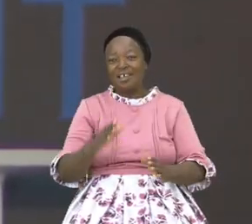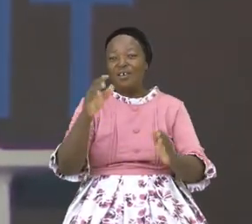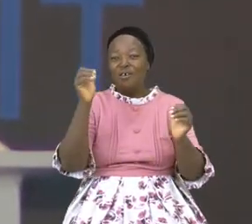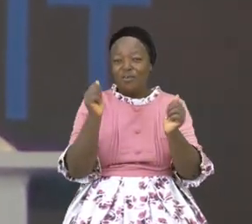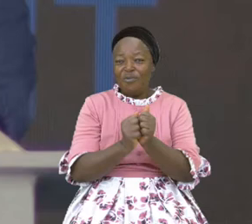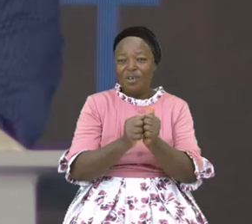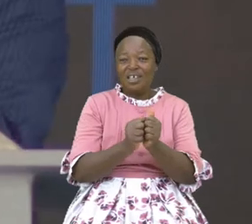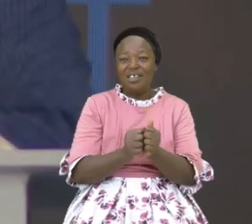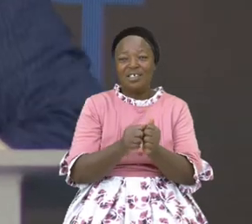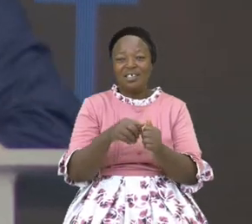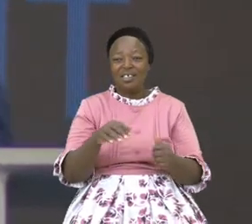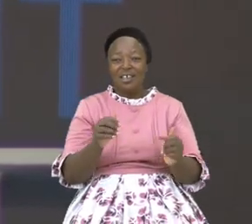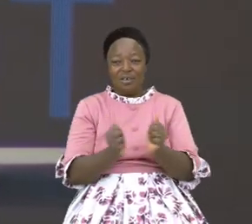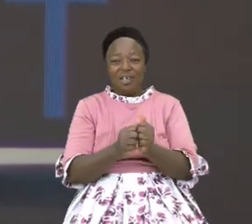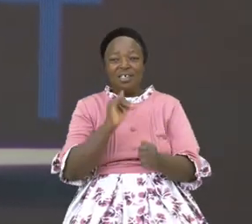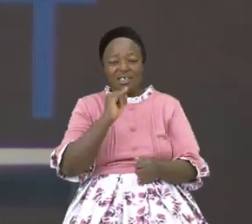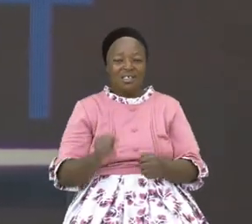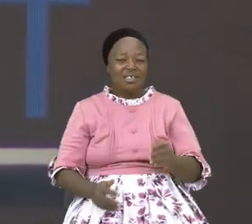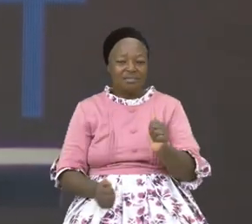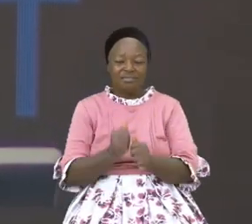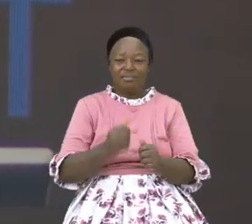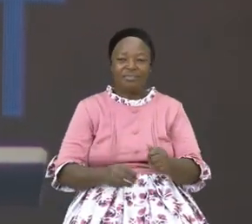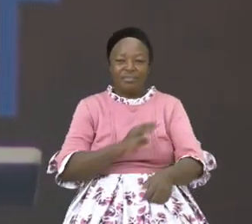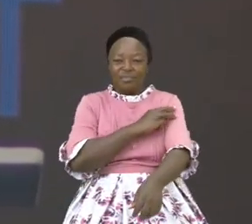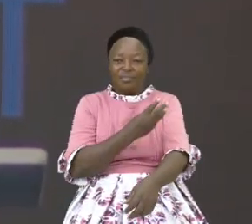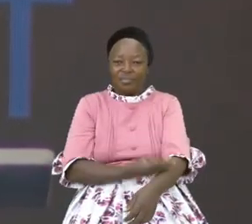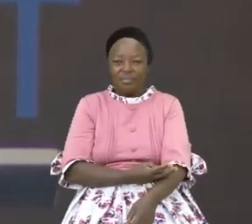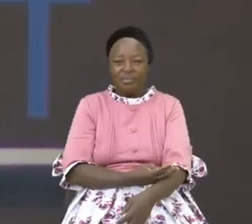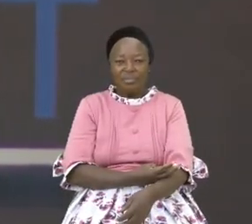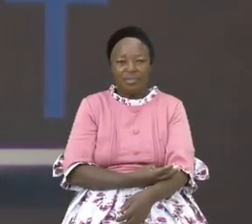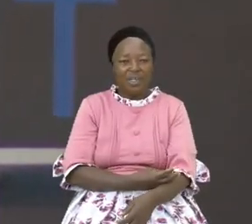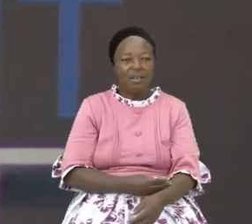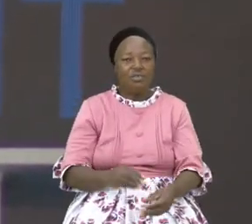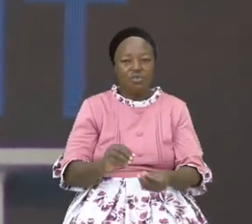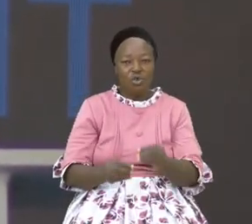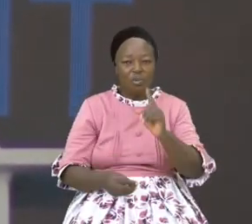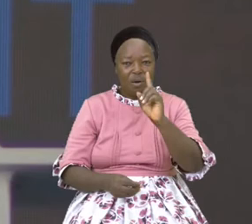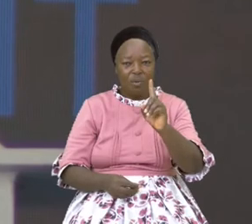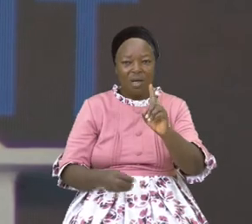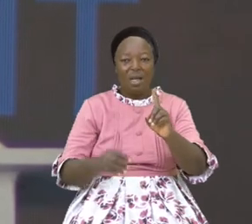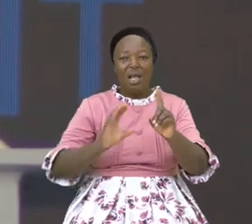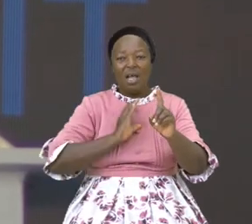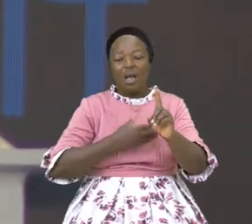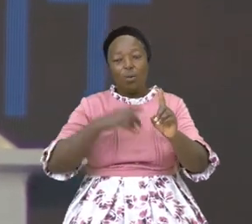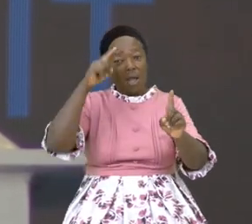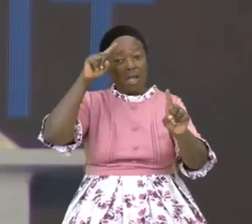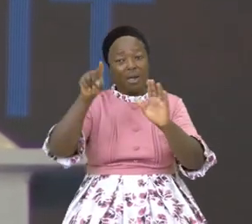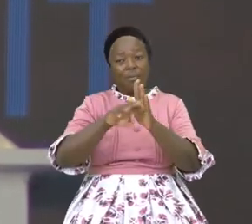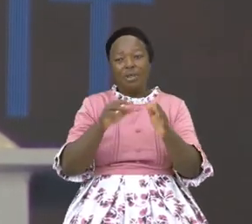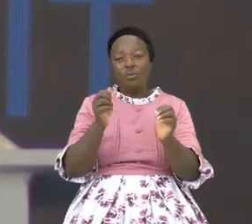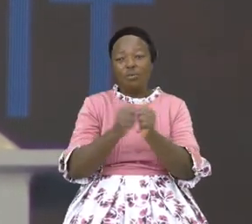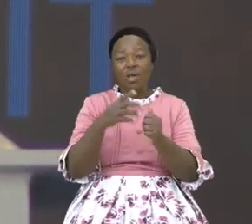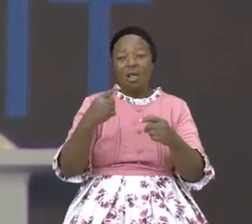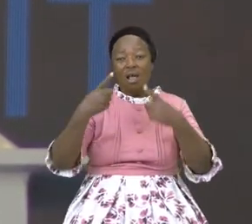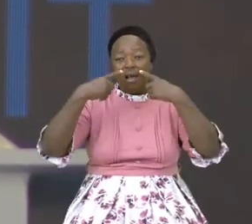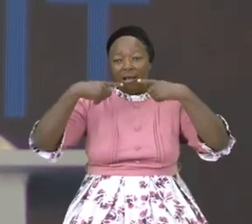mighty arm. Three things we're looking at. Number one, our agreement with pronouncement